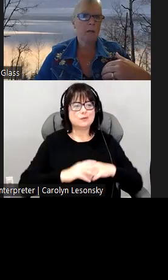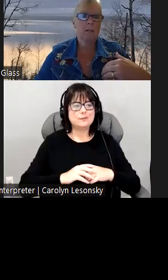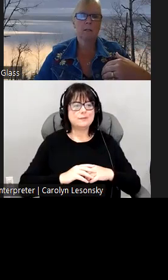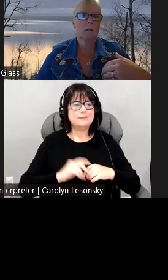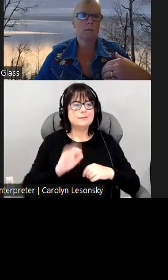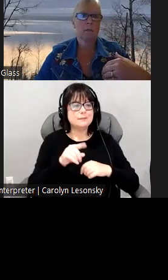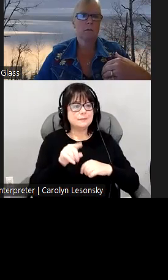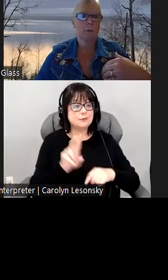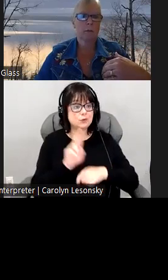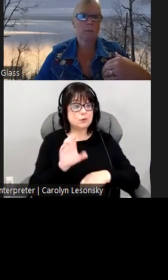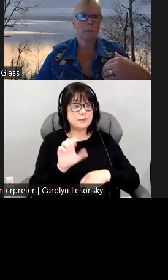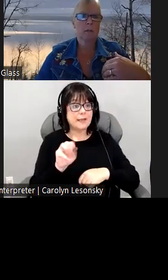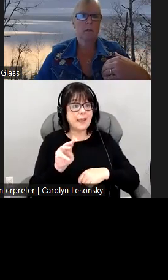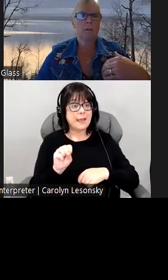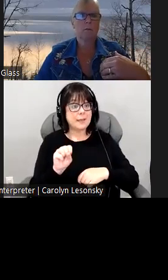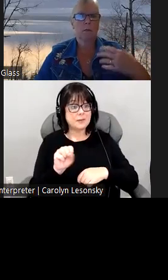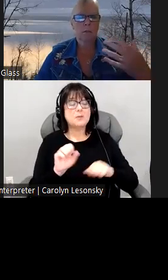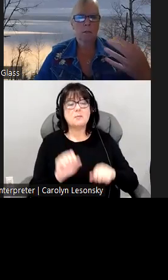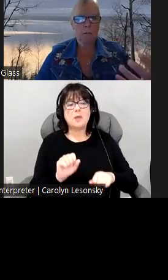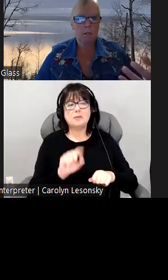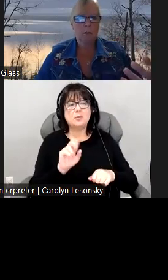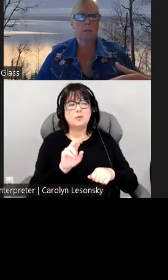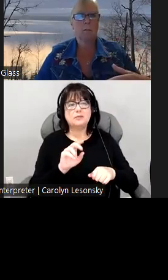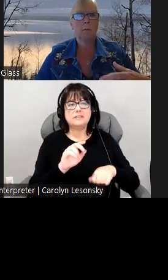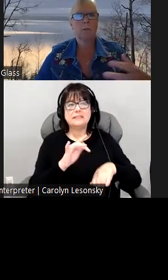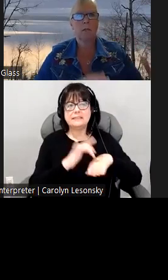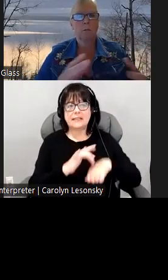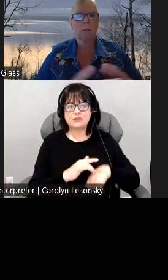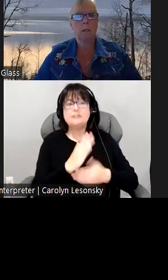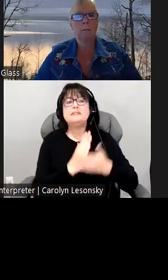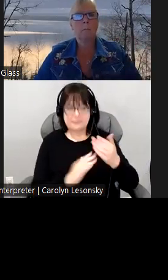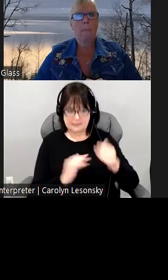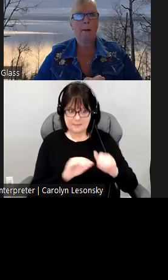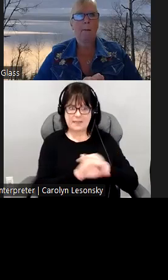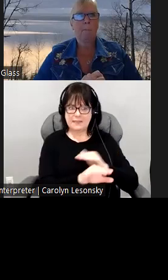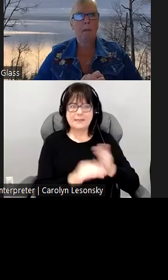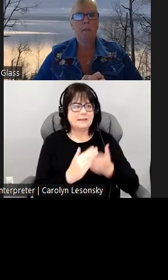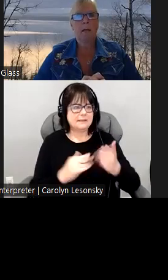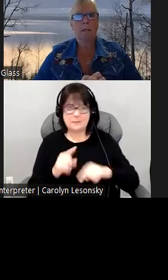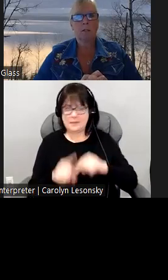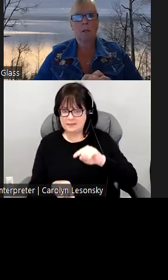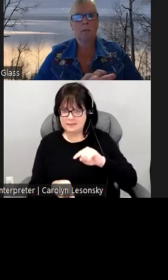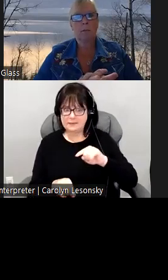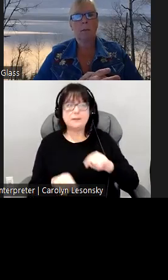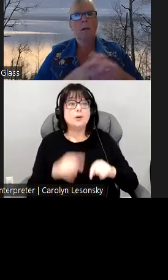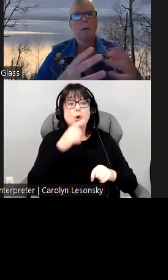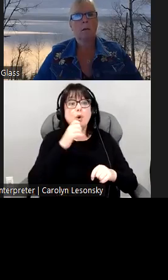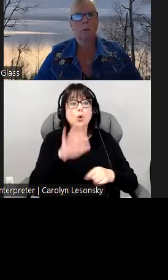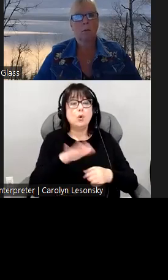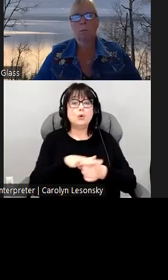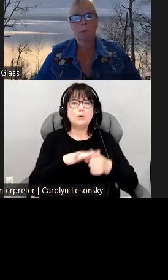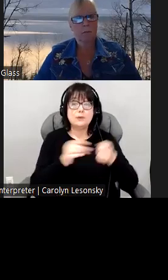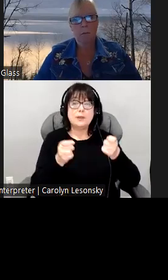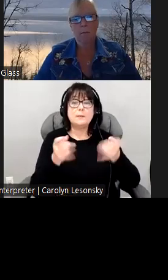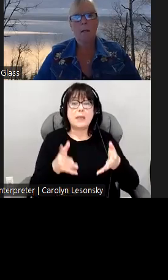not have access to all of these reports. So your site manager is the person that would be able to access all of them